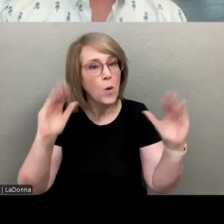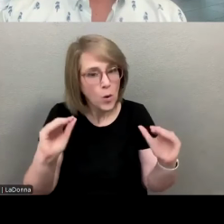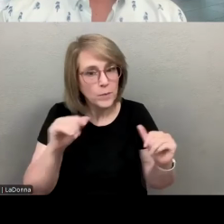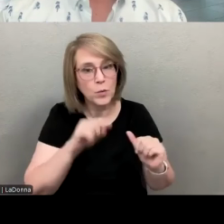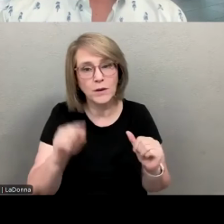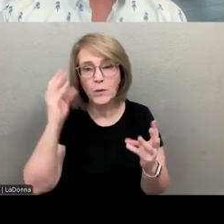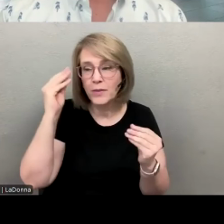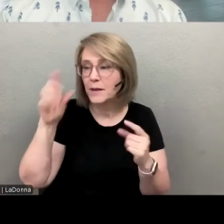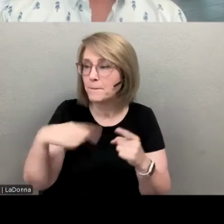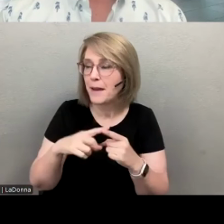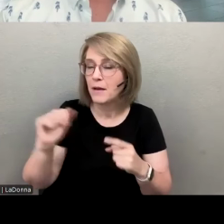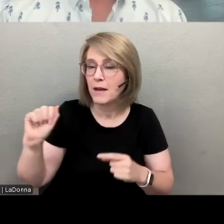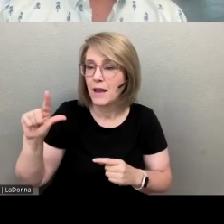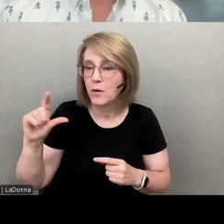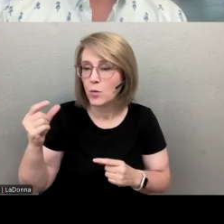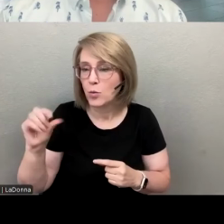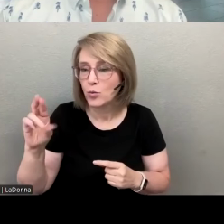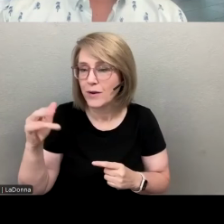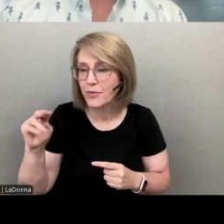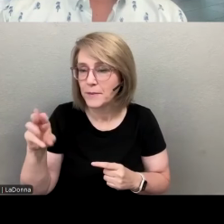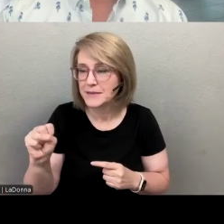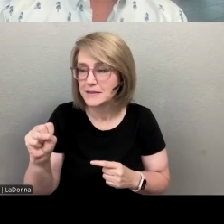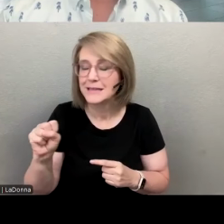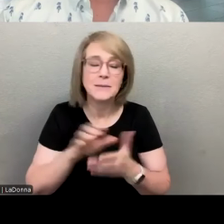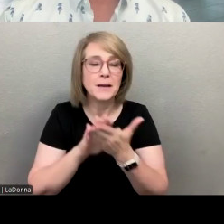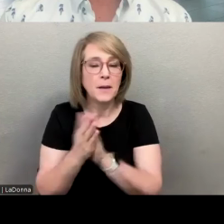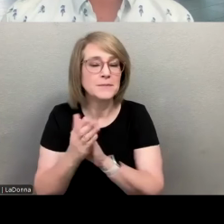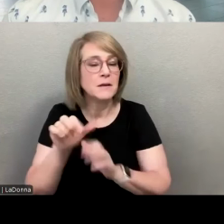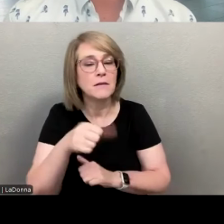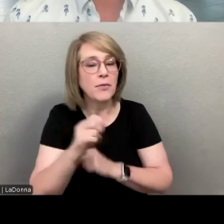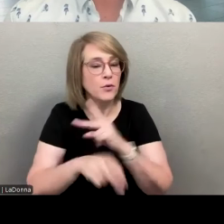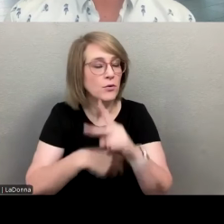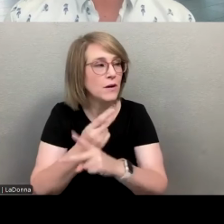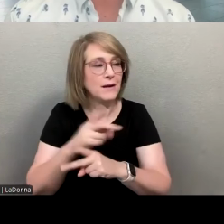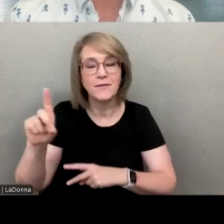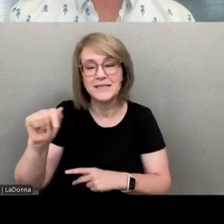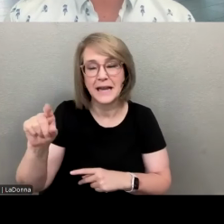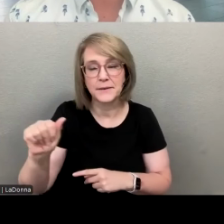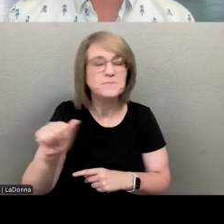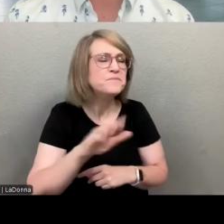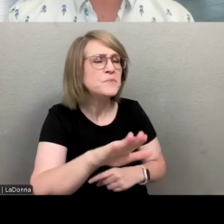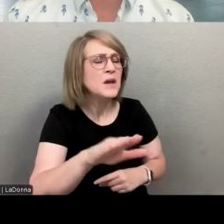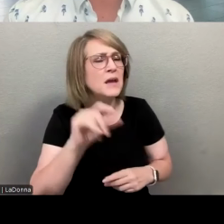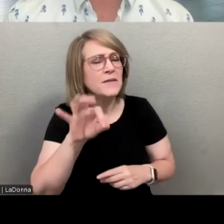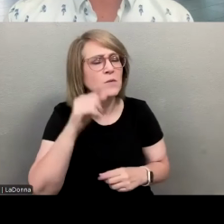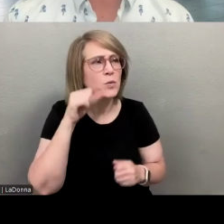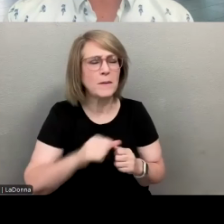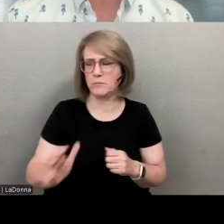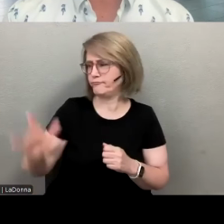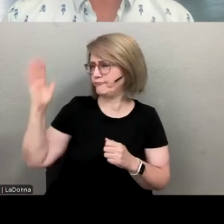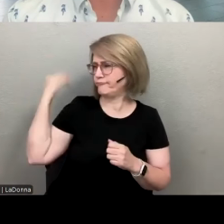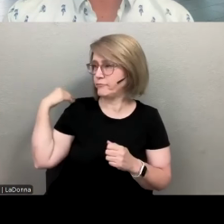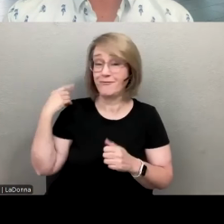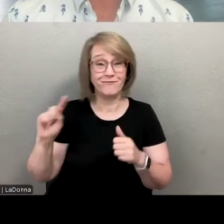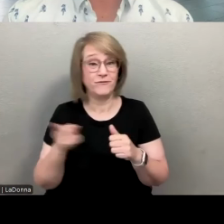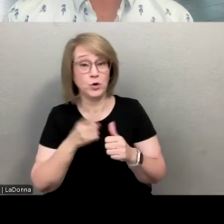of data. And so just like some of the early research in crisis counseling that was really impactful in learning what are